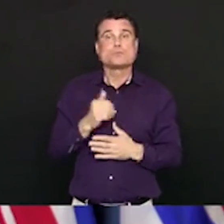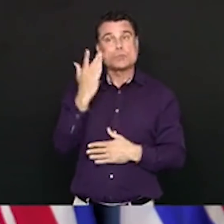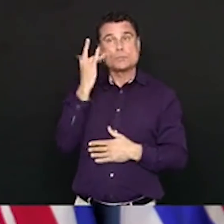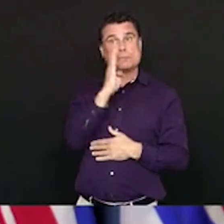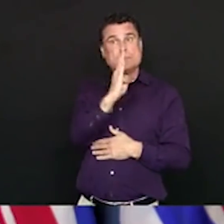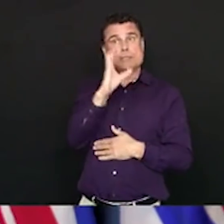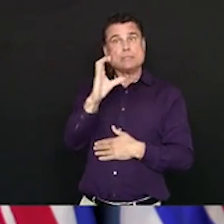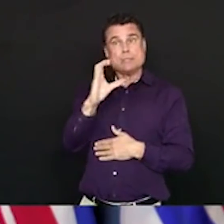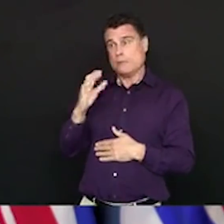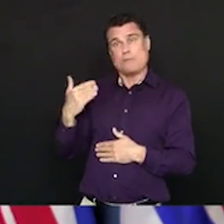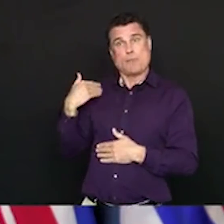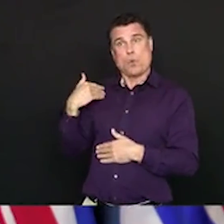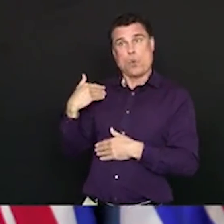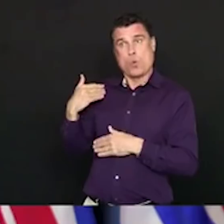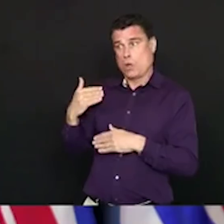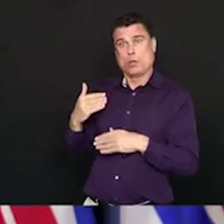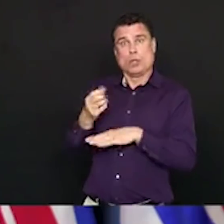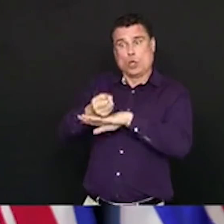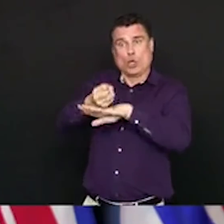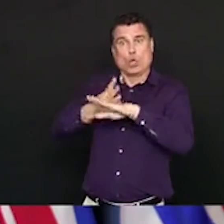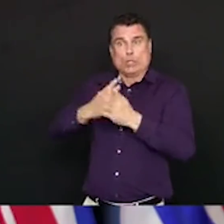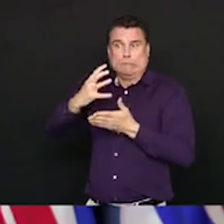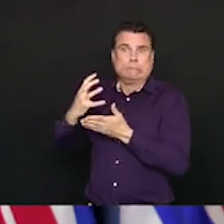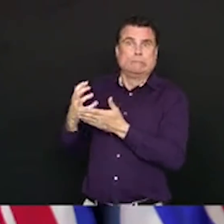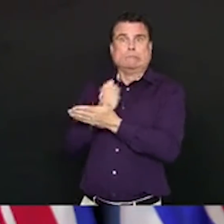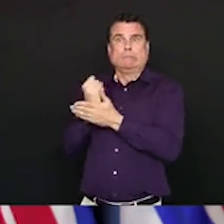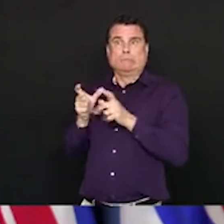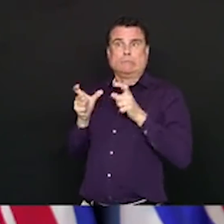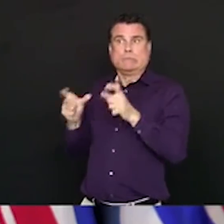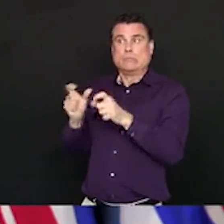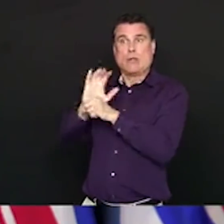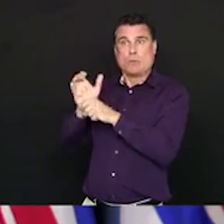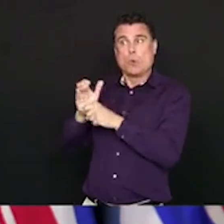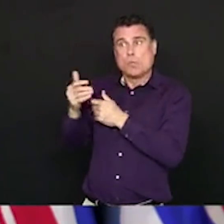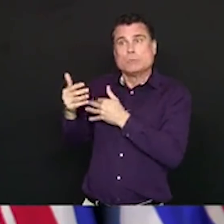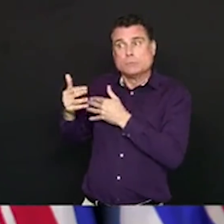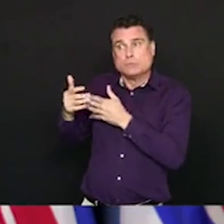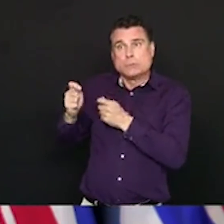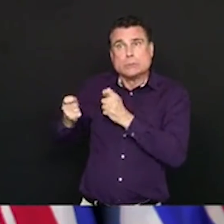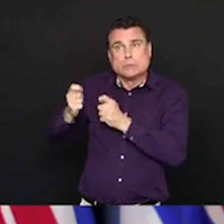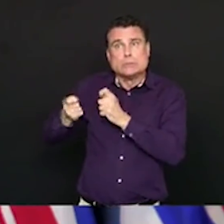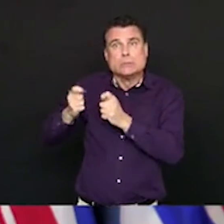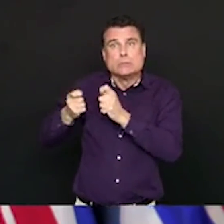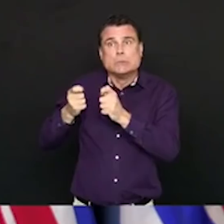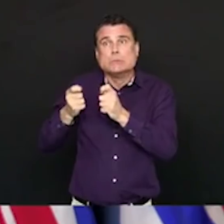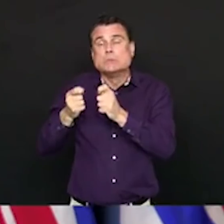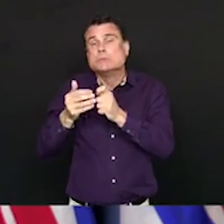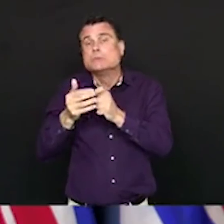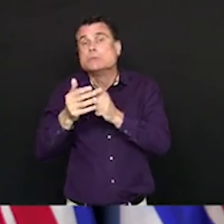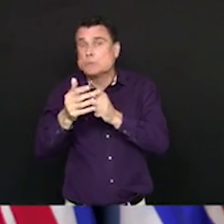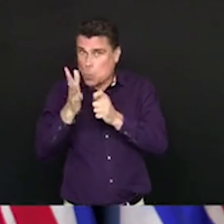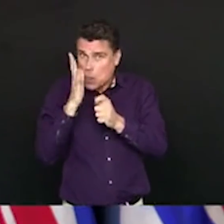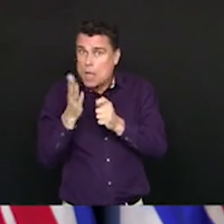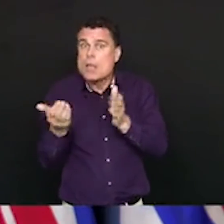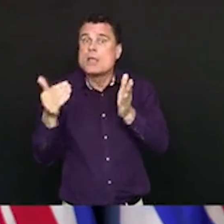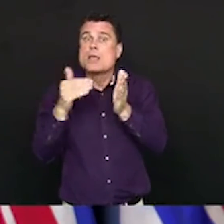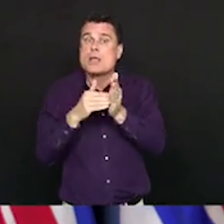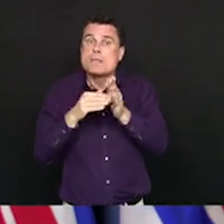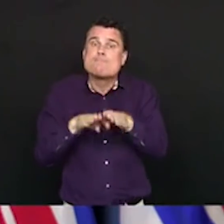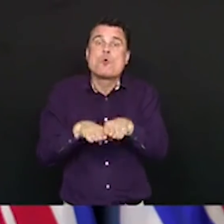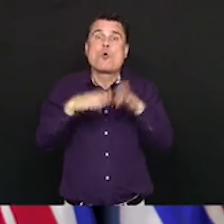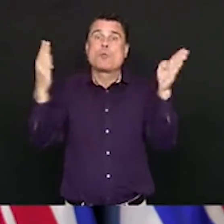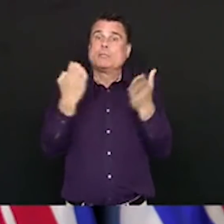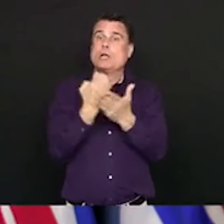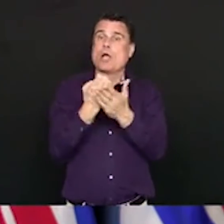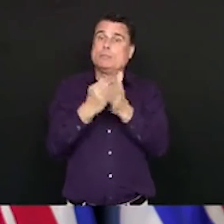we'll be in a better position when the restart happens. But that's what part of what the Economic Recovery Task Force is talking about